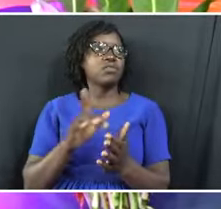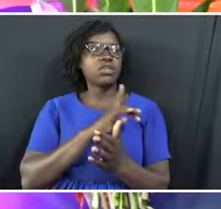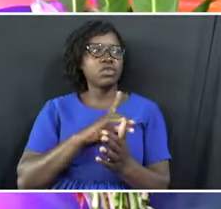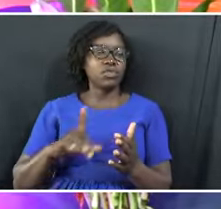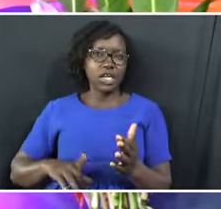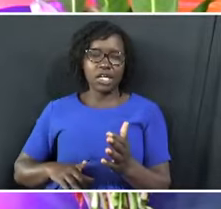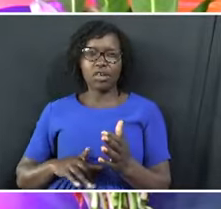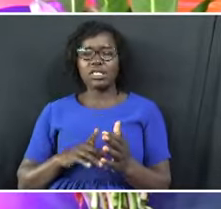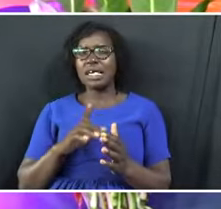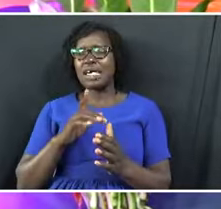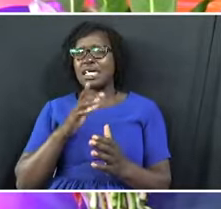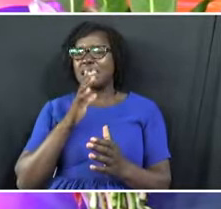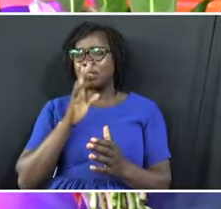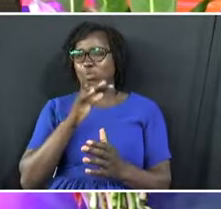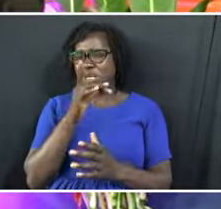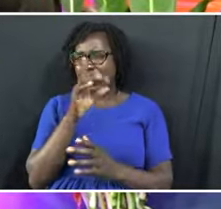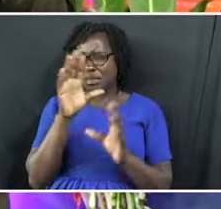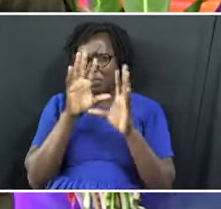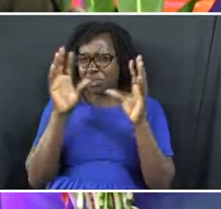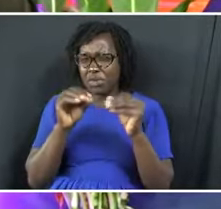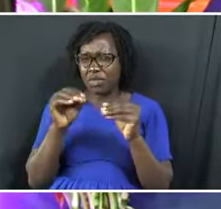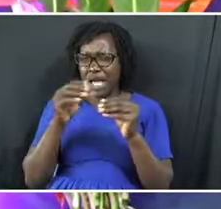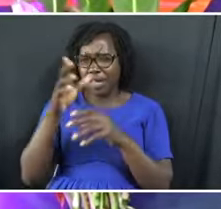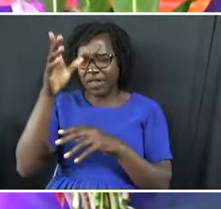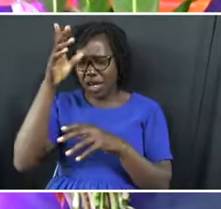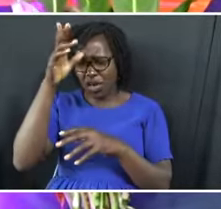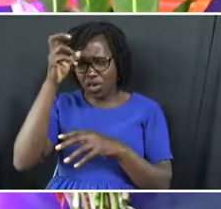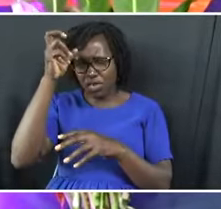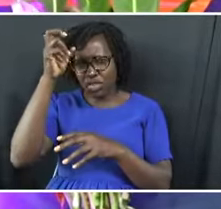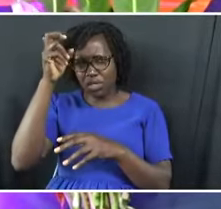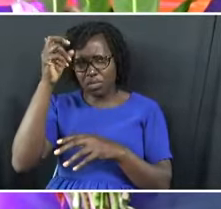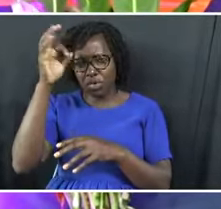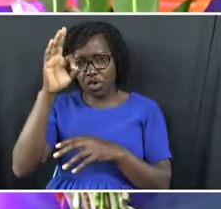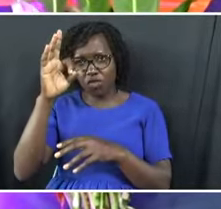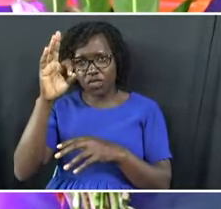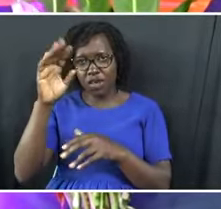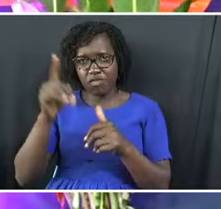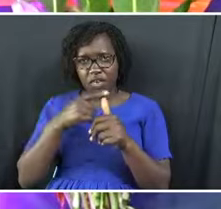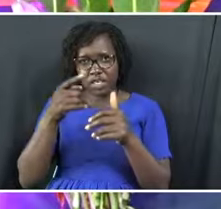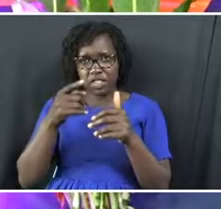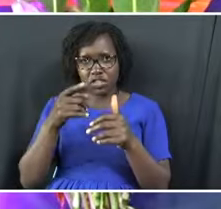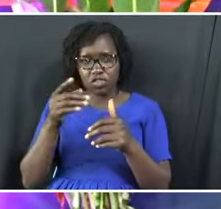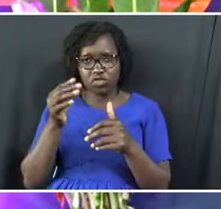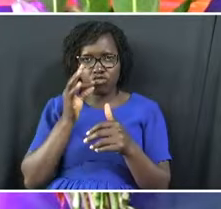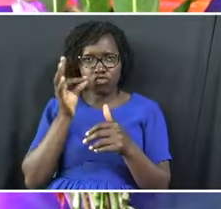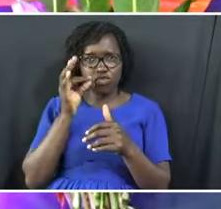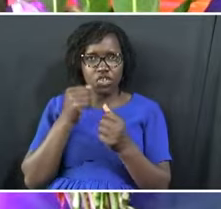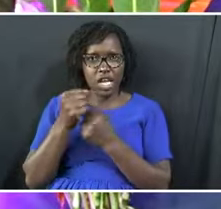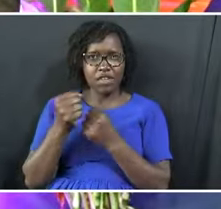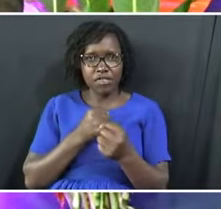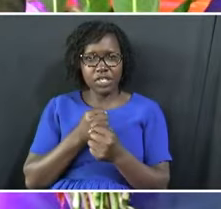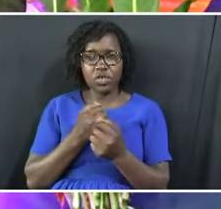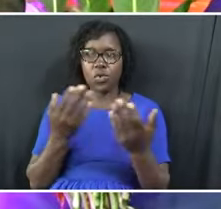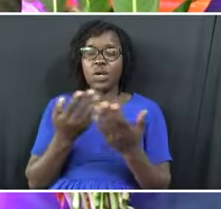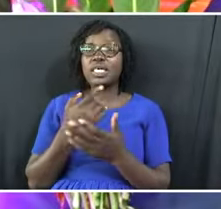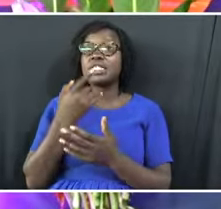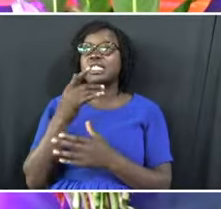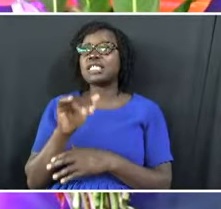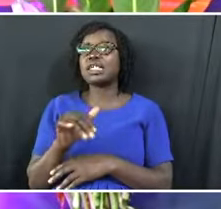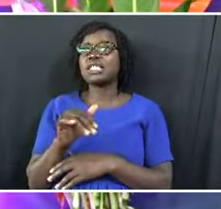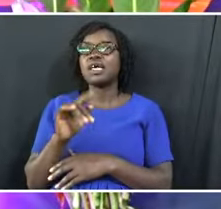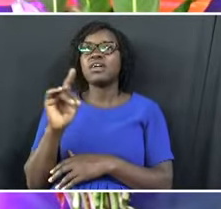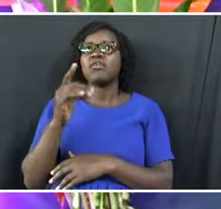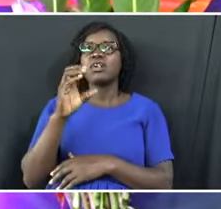speaks briefly the concept of first fruit, where he says in 1